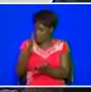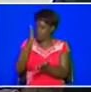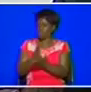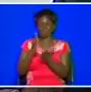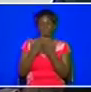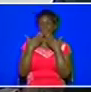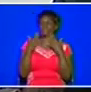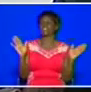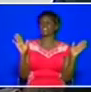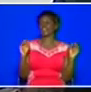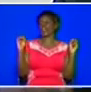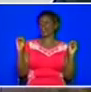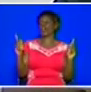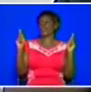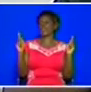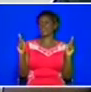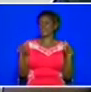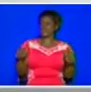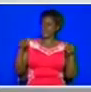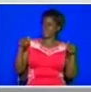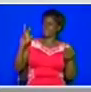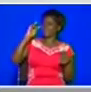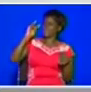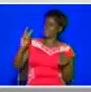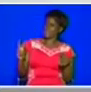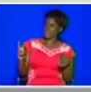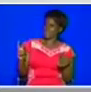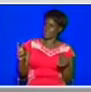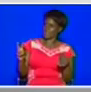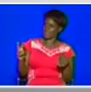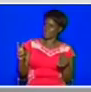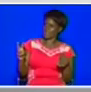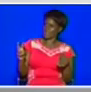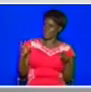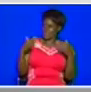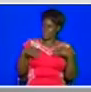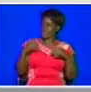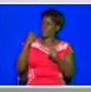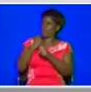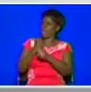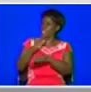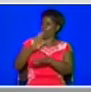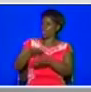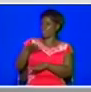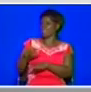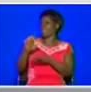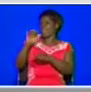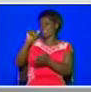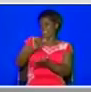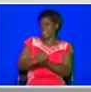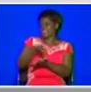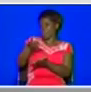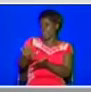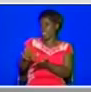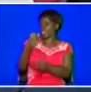finished. Okay, so they will have to wait and see. Is that the NASA style? People are working on it. No, that's the way you do policy